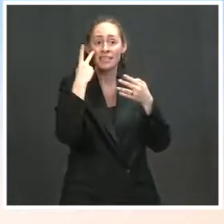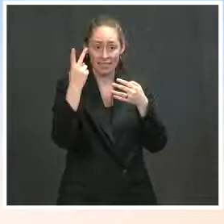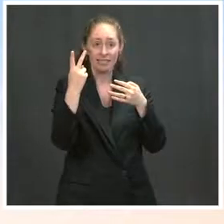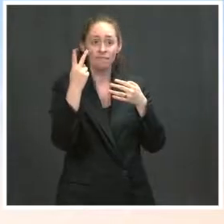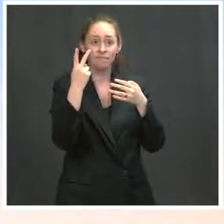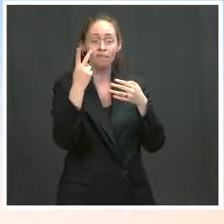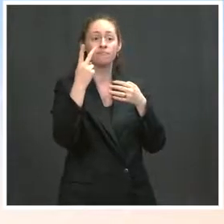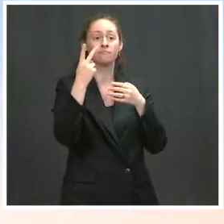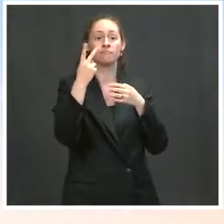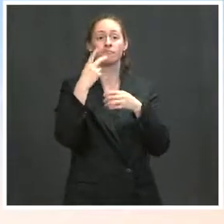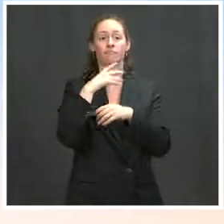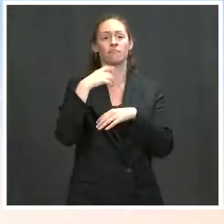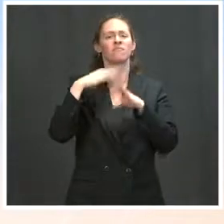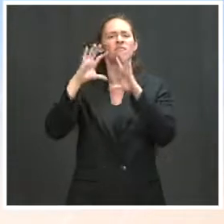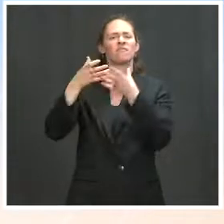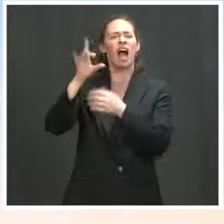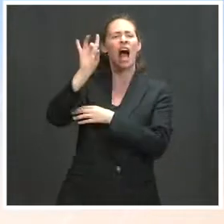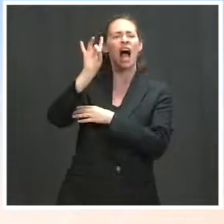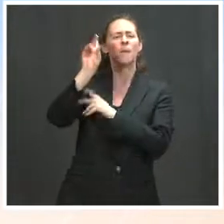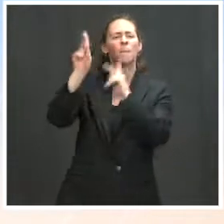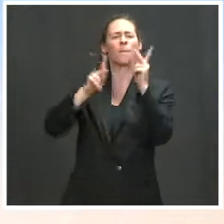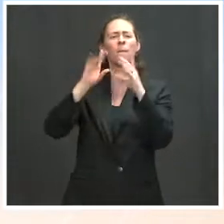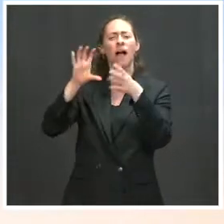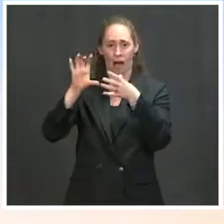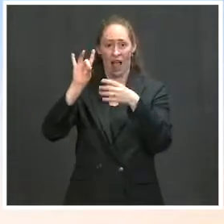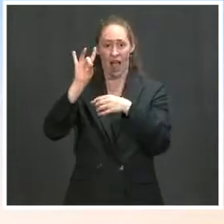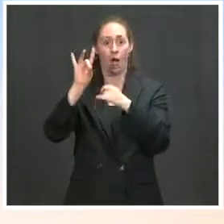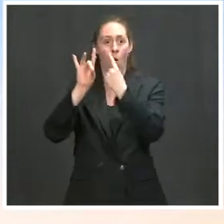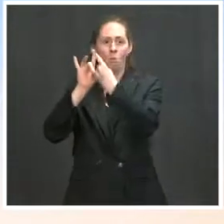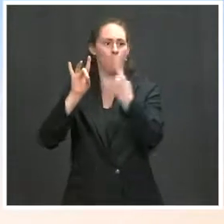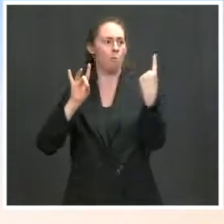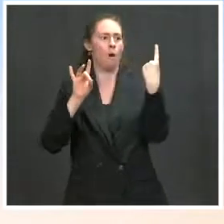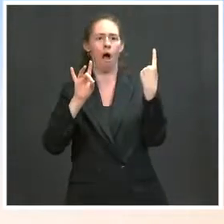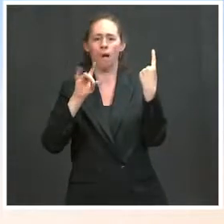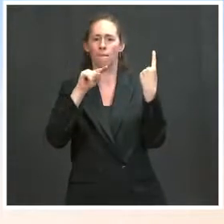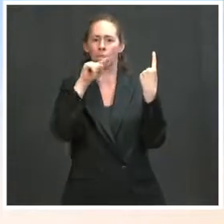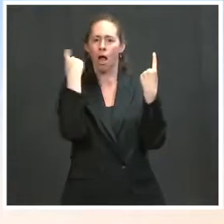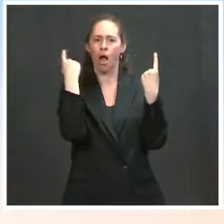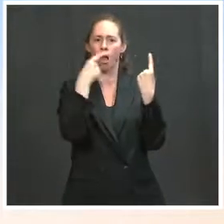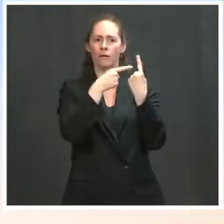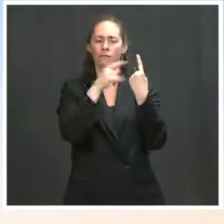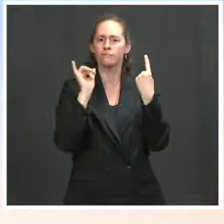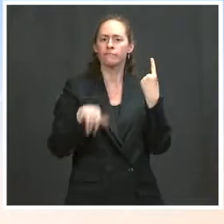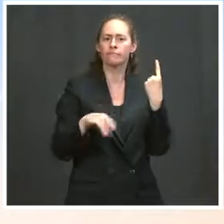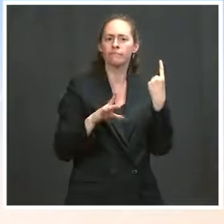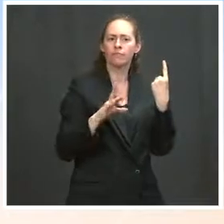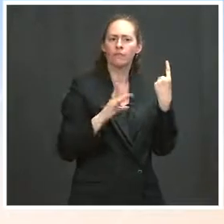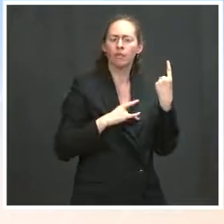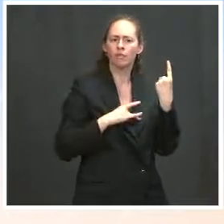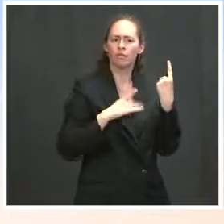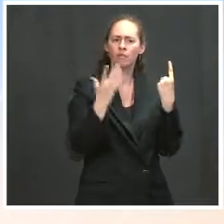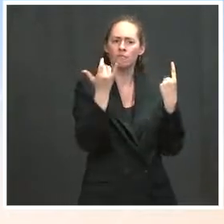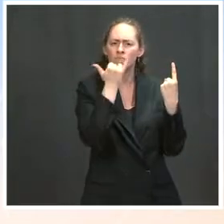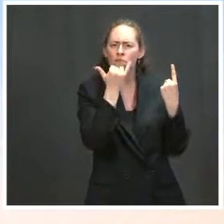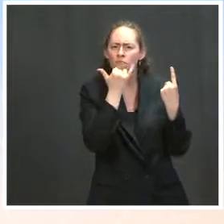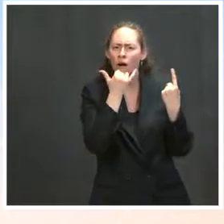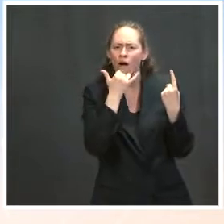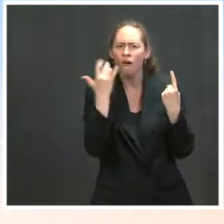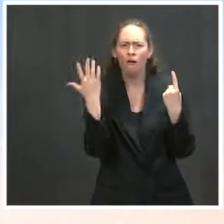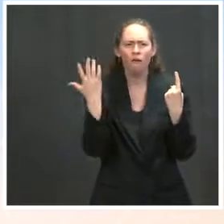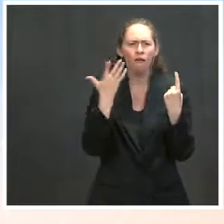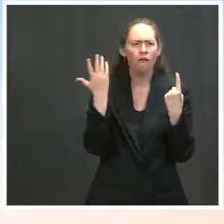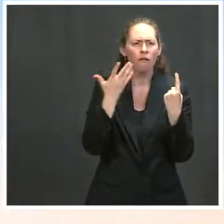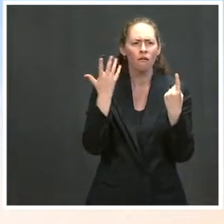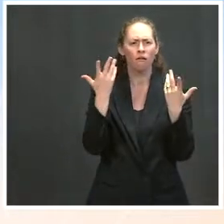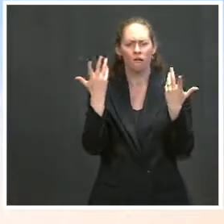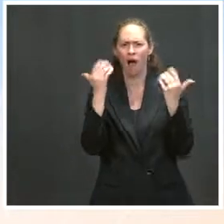people. What's the disconnect there that you think? What's failing? What's broken? What could be happening more to prevent the numbers from going in the